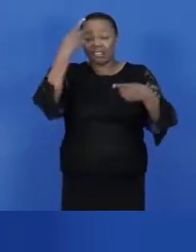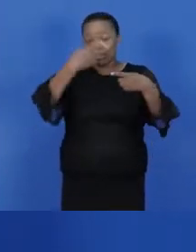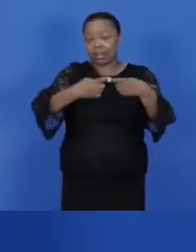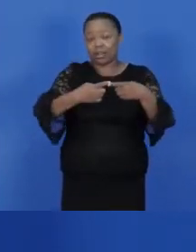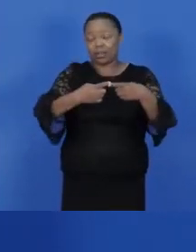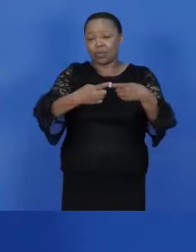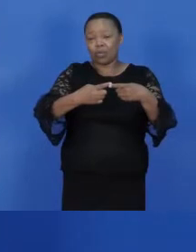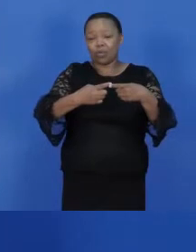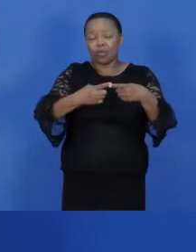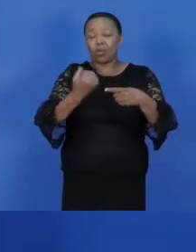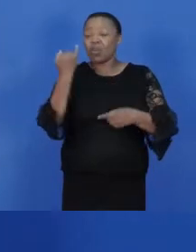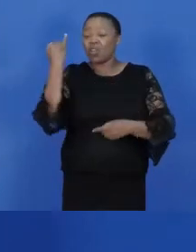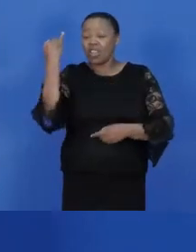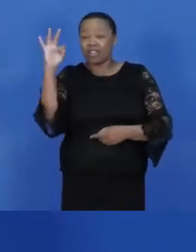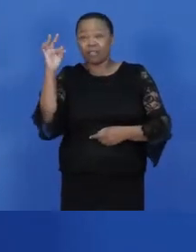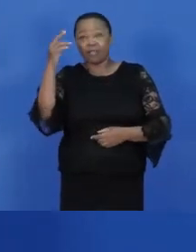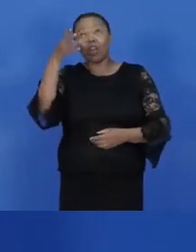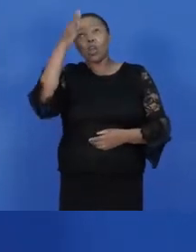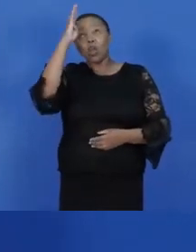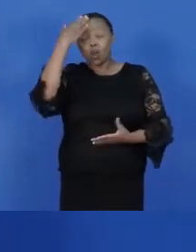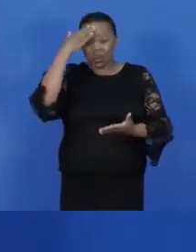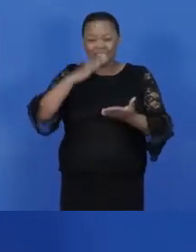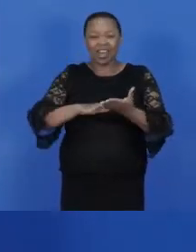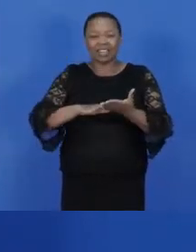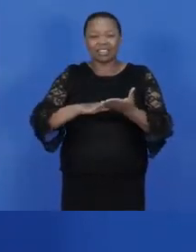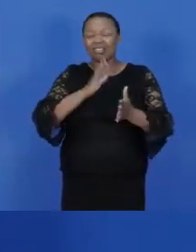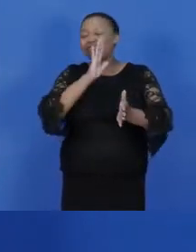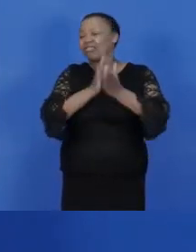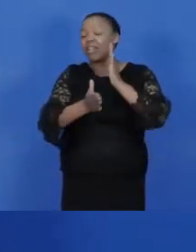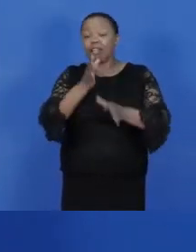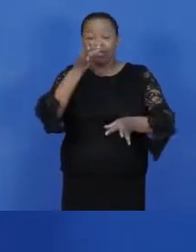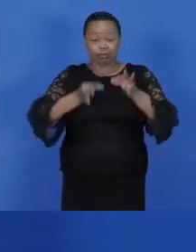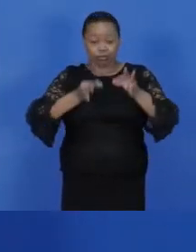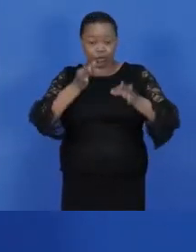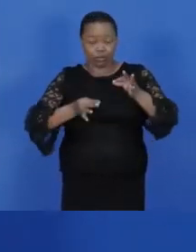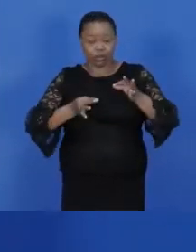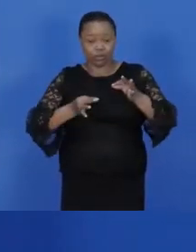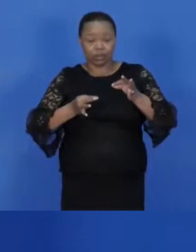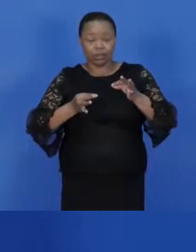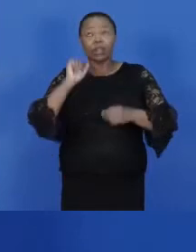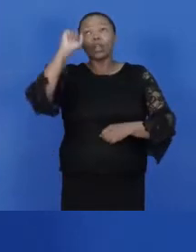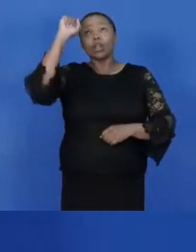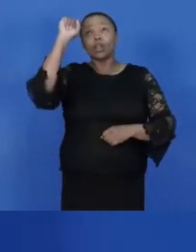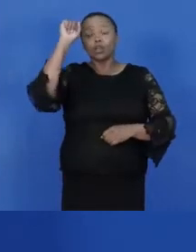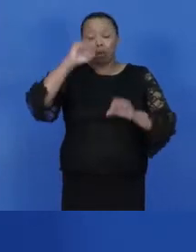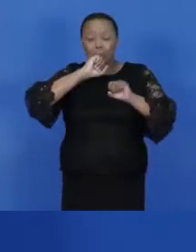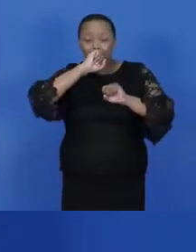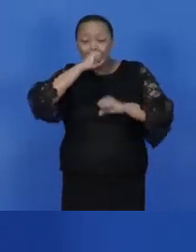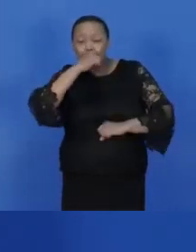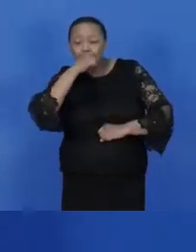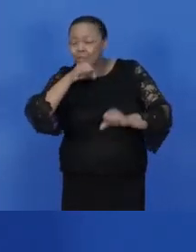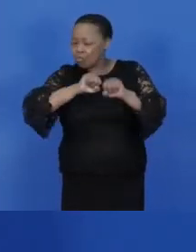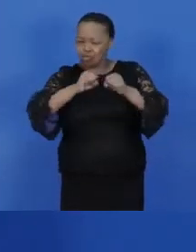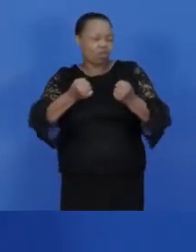tell you this season, no one, as long as you trust in God, you will never be condemned. And at the same time, your bone will never be